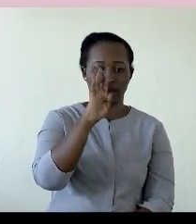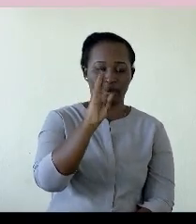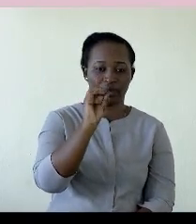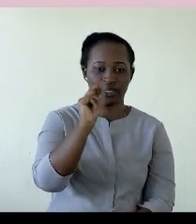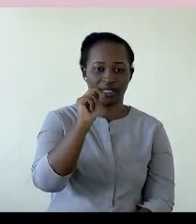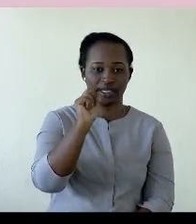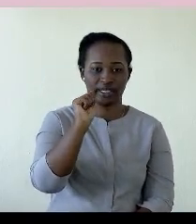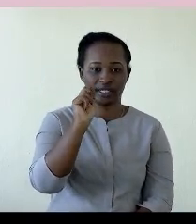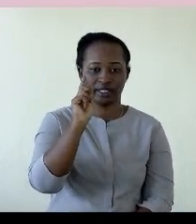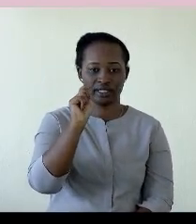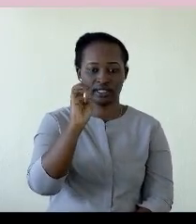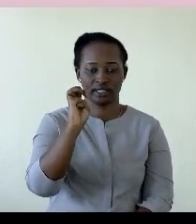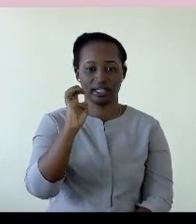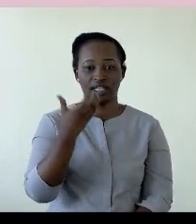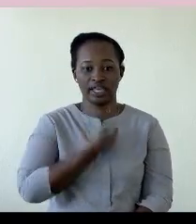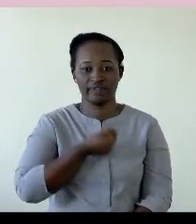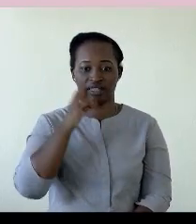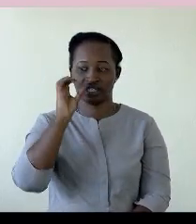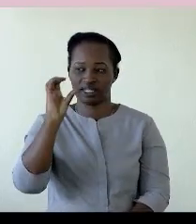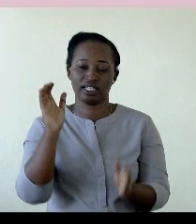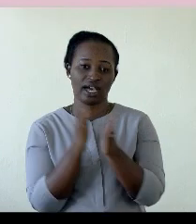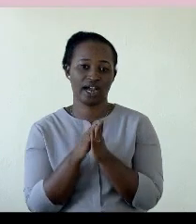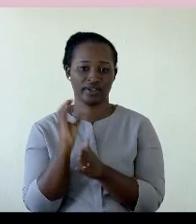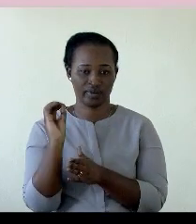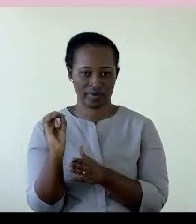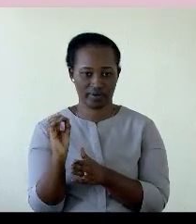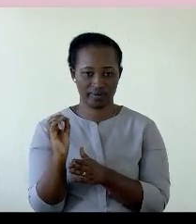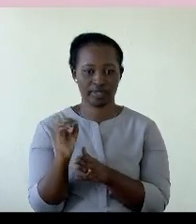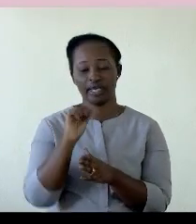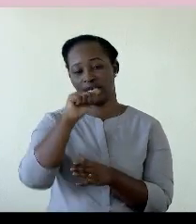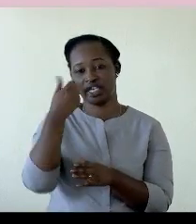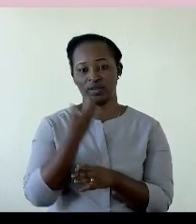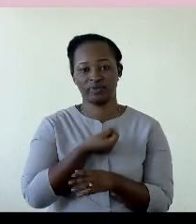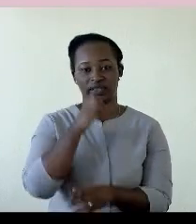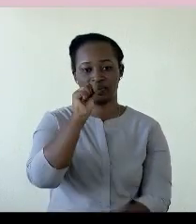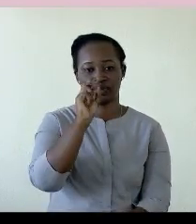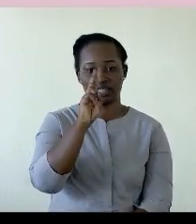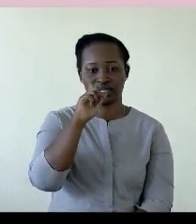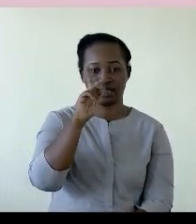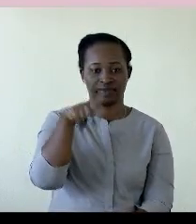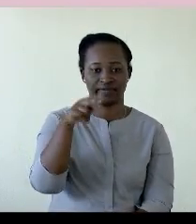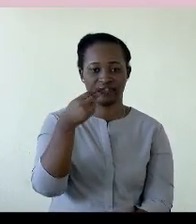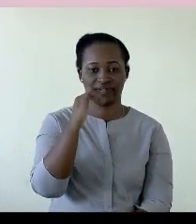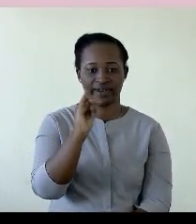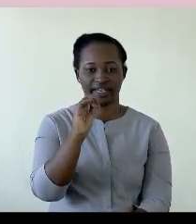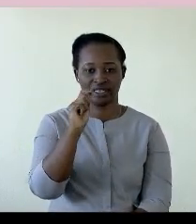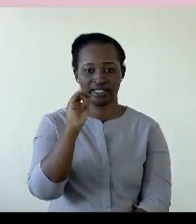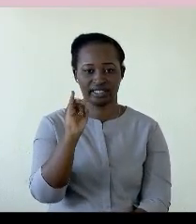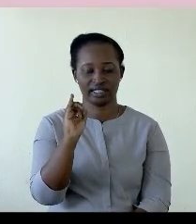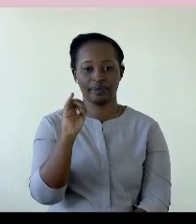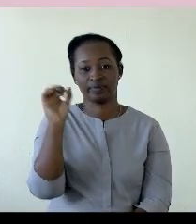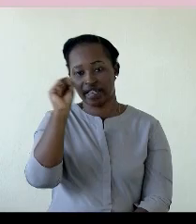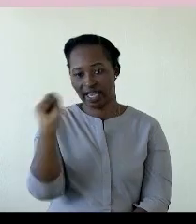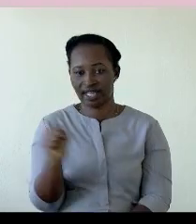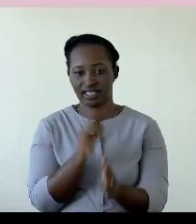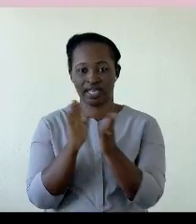and which has a charge of 2 negative. There is a sulfite ion, 1 sulfur and 3 oxygen